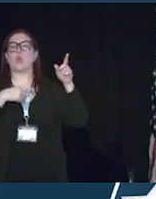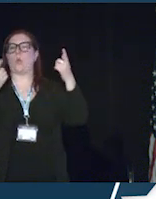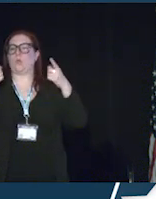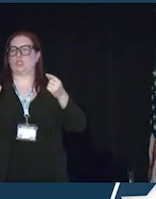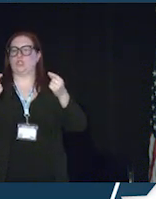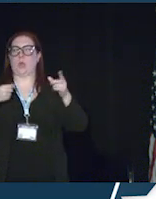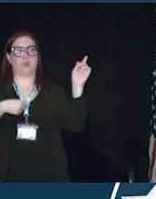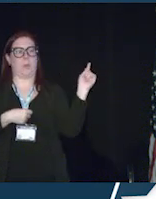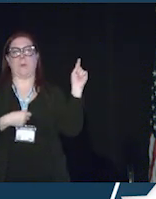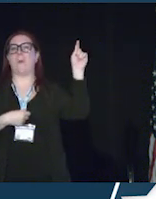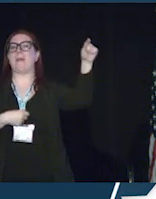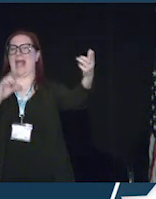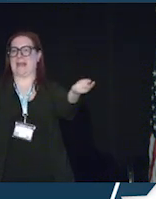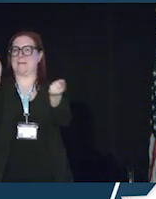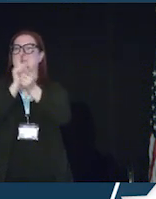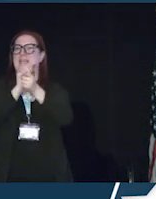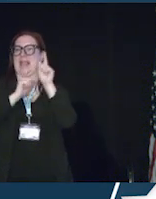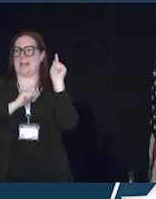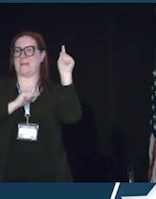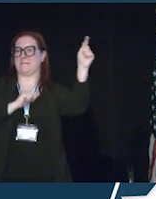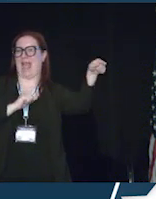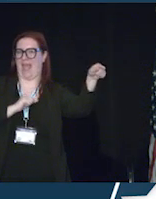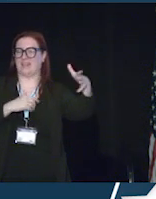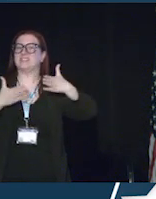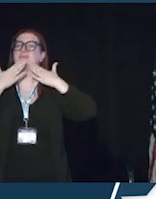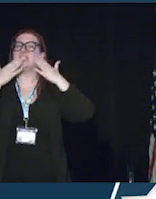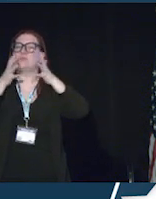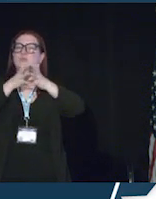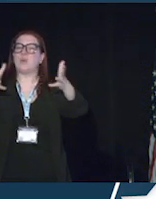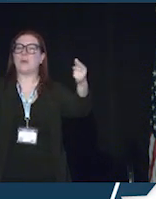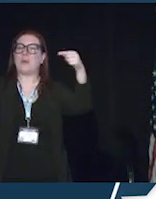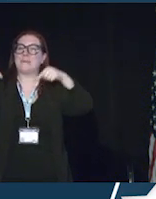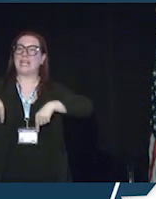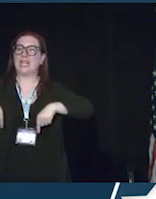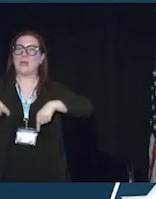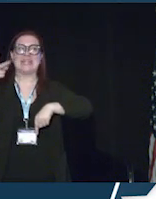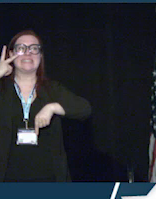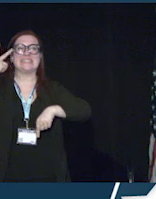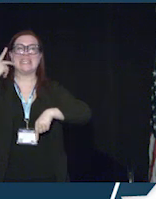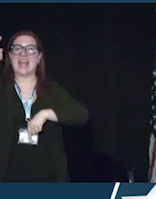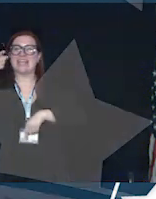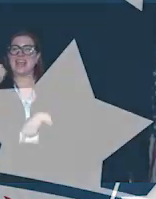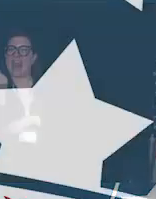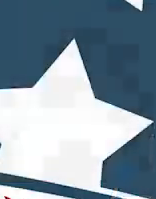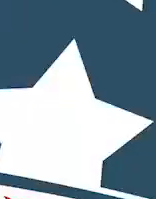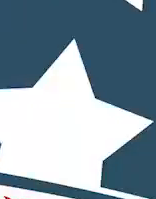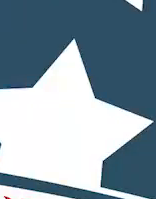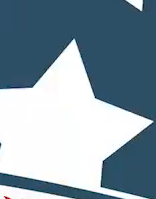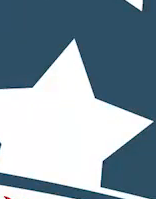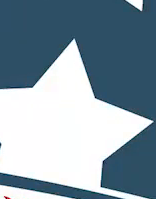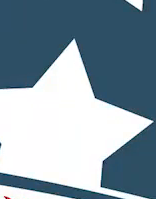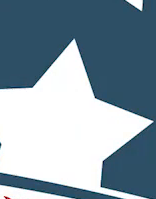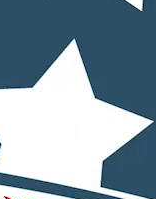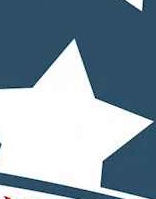so come on and talk to them. Thank you so much for being here, and come see us at 11:30.